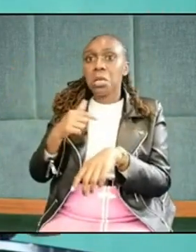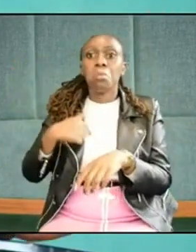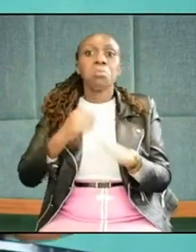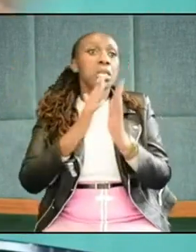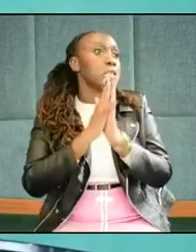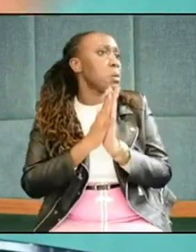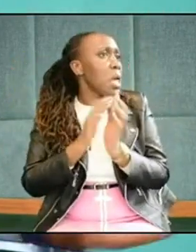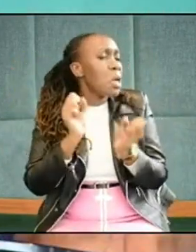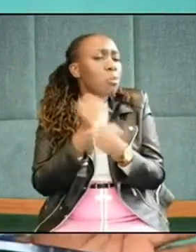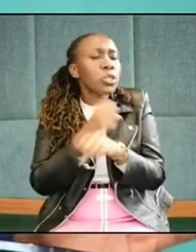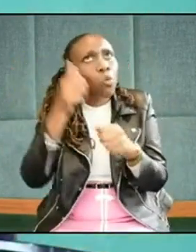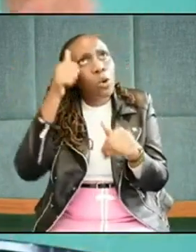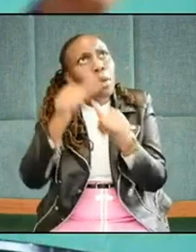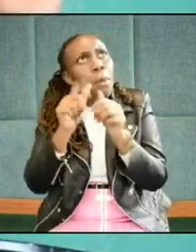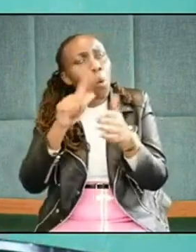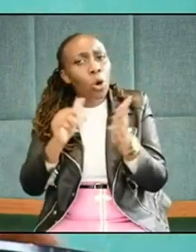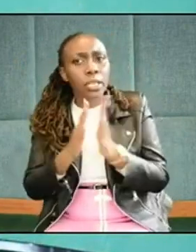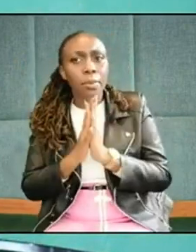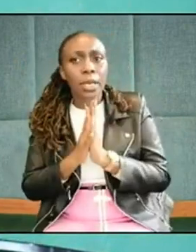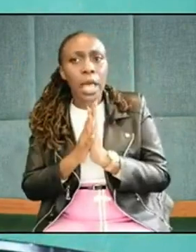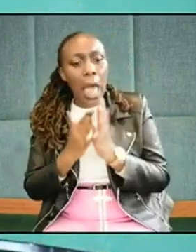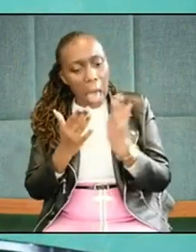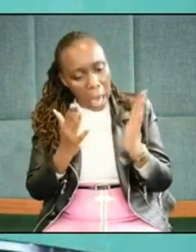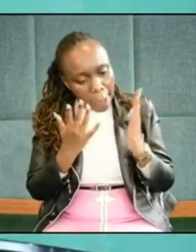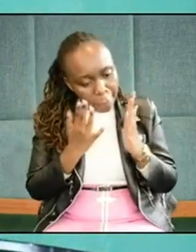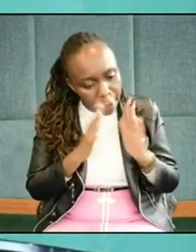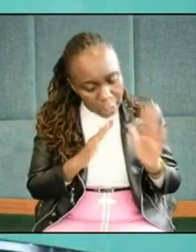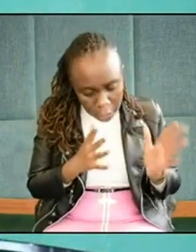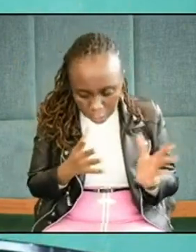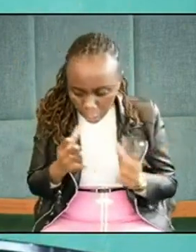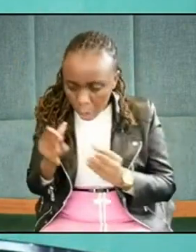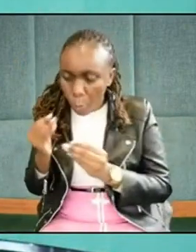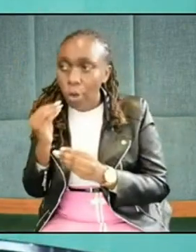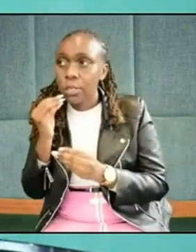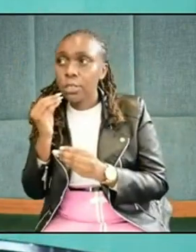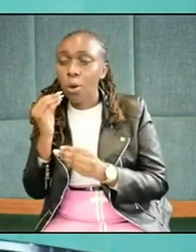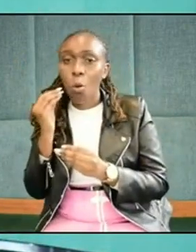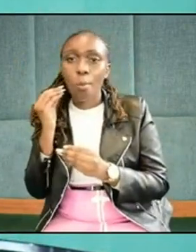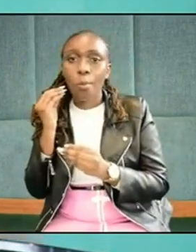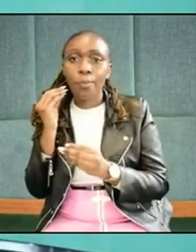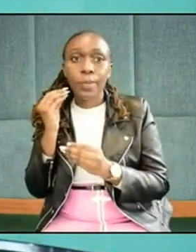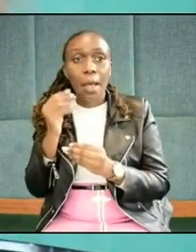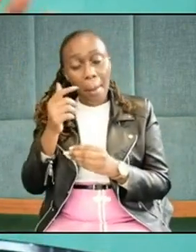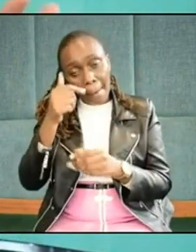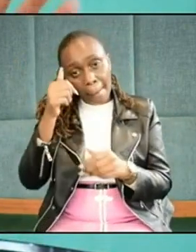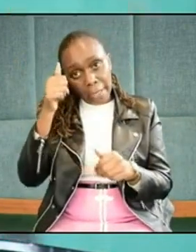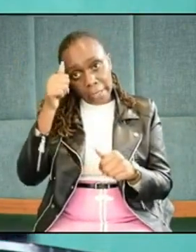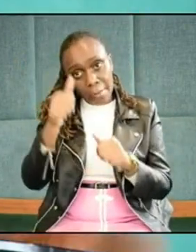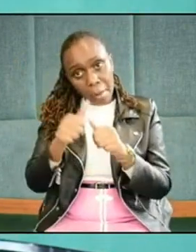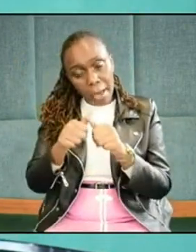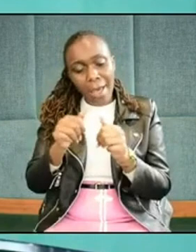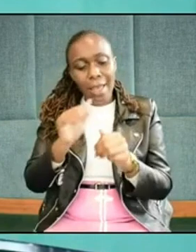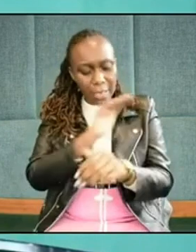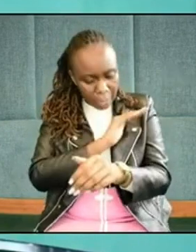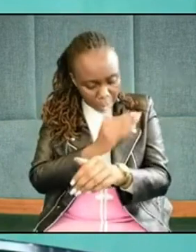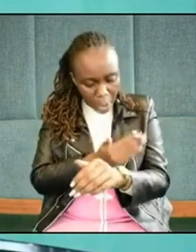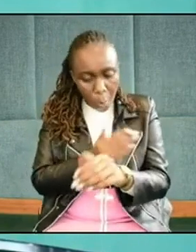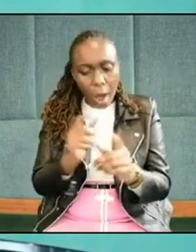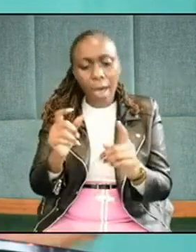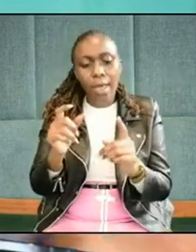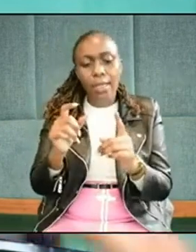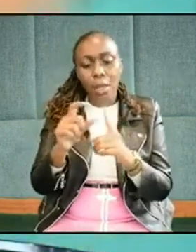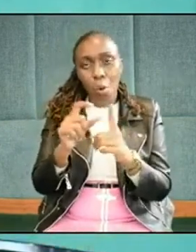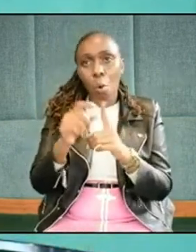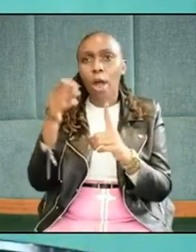what I prayed, but I left the place and went away. And I said, there is power in the word of God. When I left that place, I was